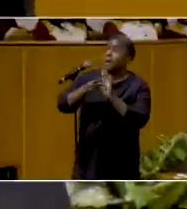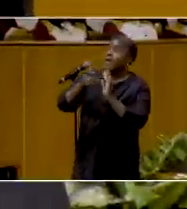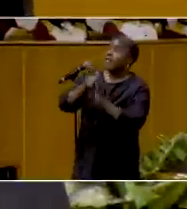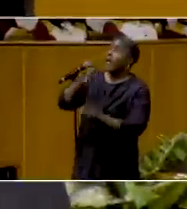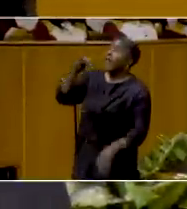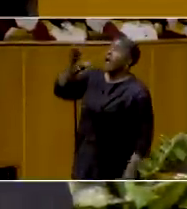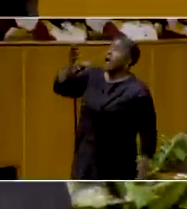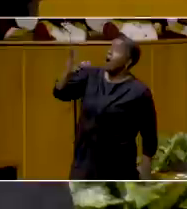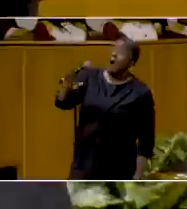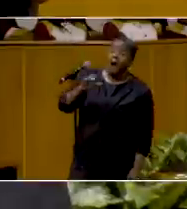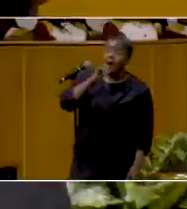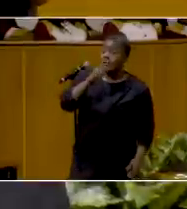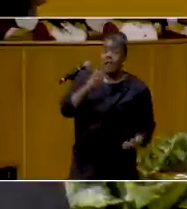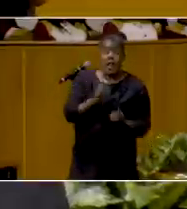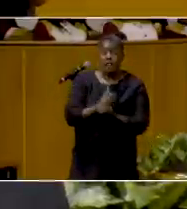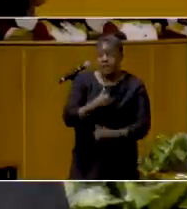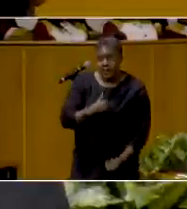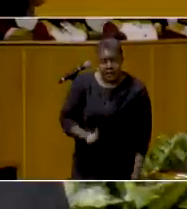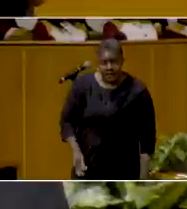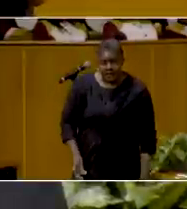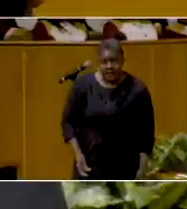God doesn't love me.